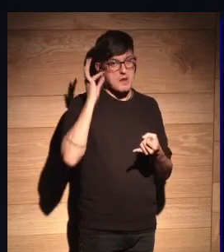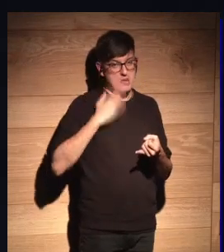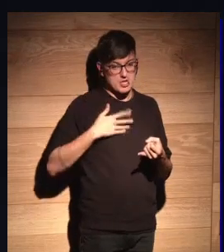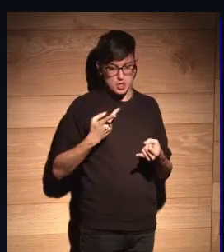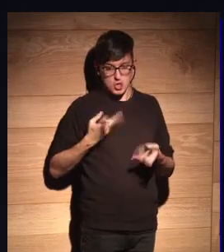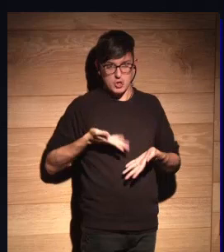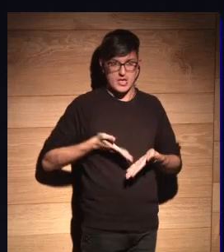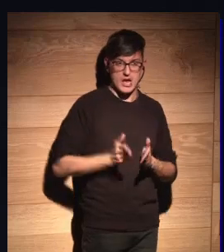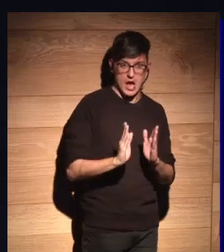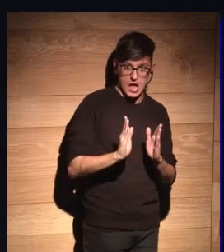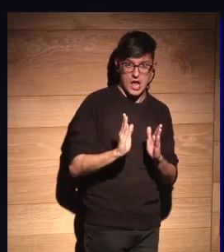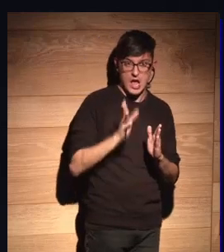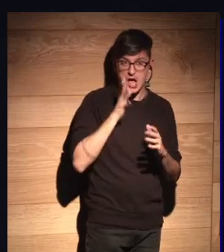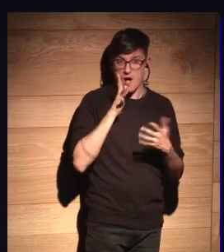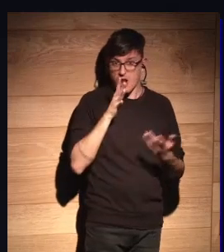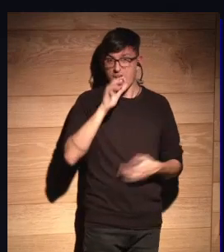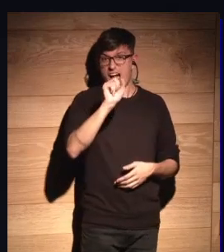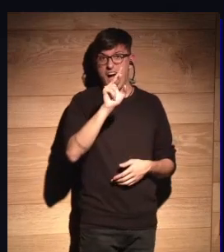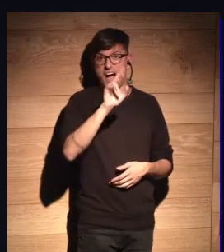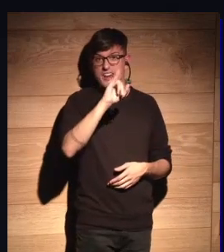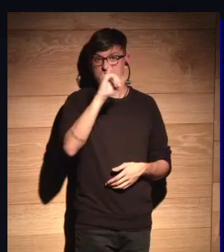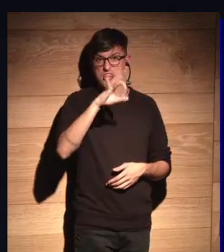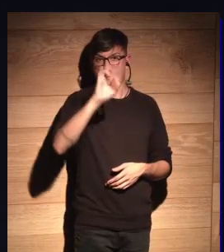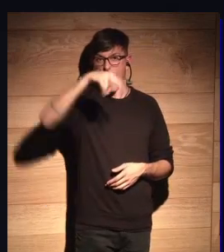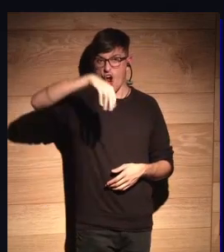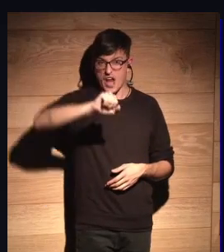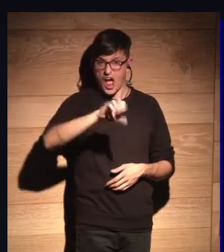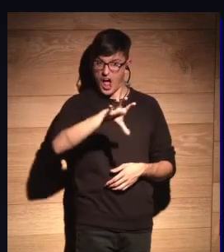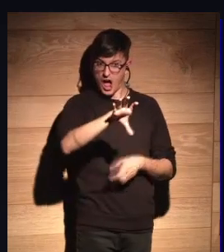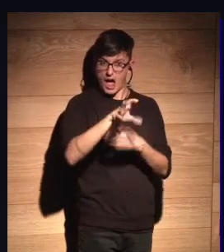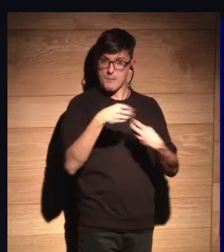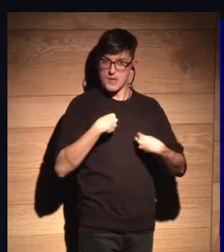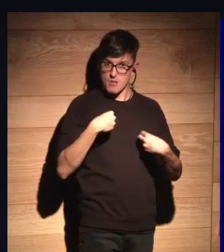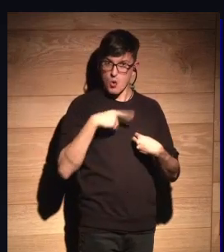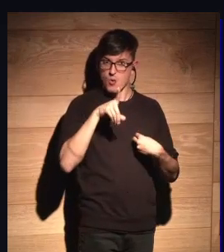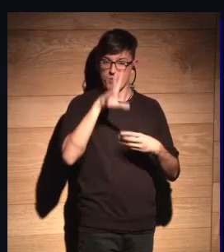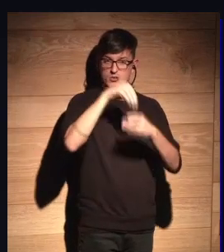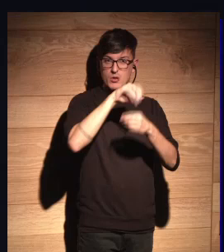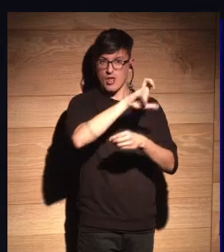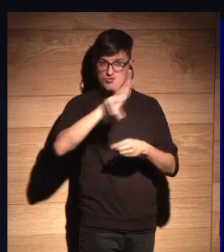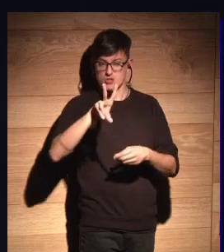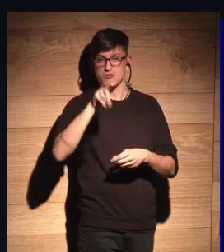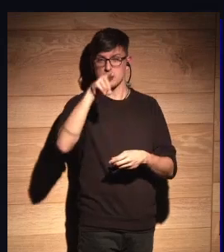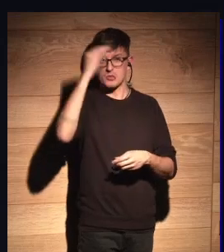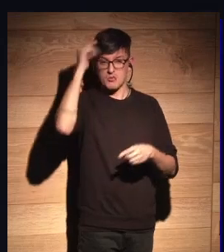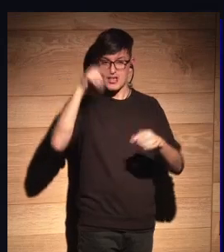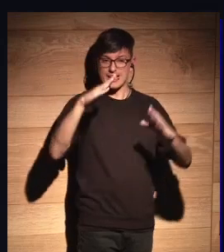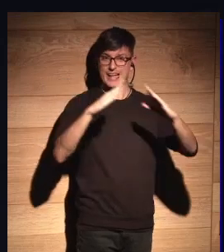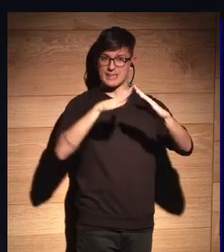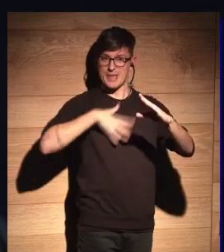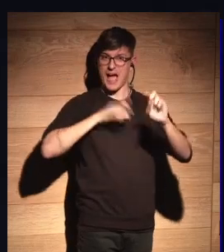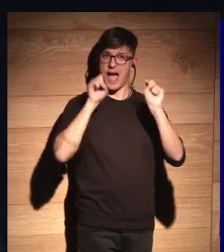Arizona now. So that's, I would say that's really my home now, but we're going to be moving to